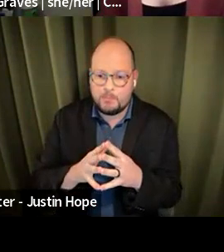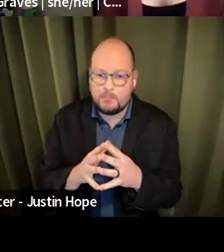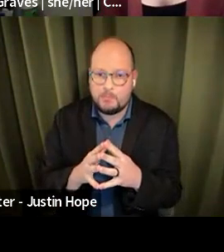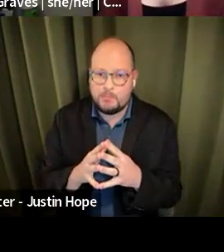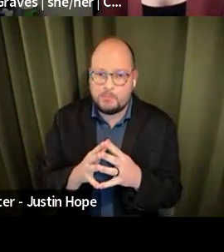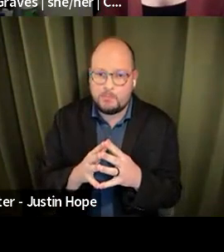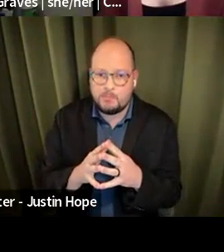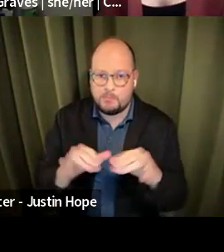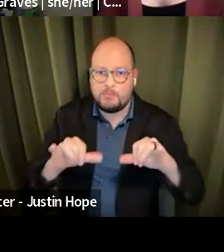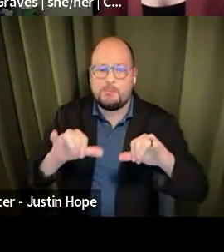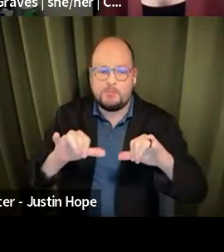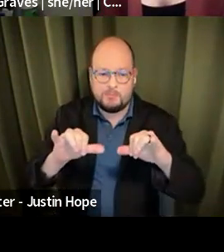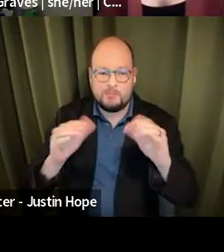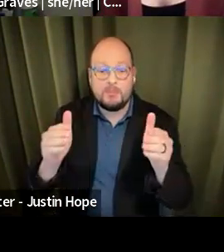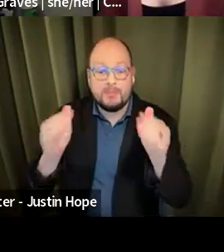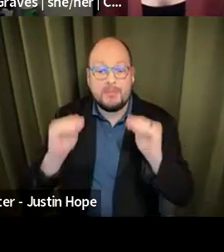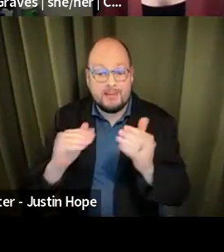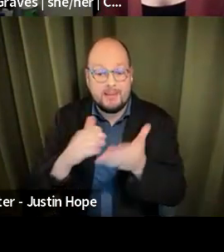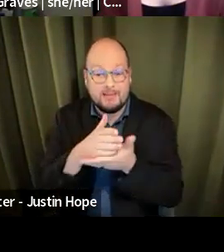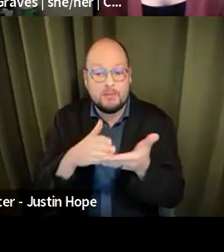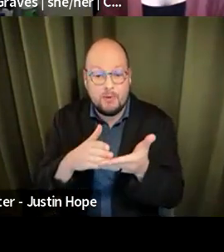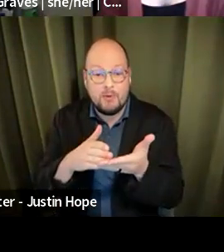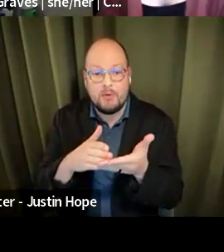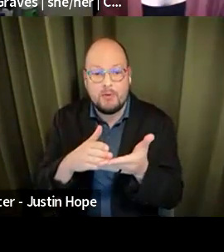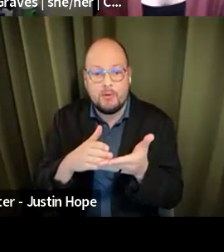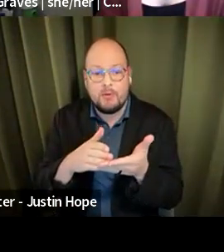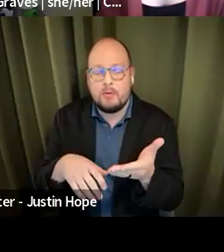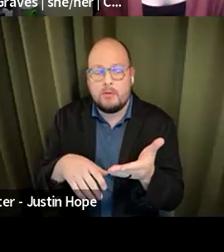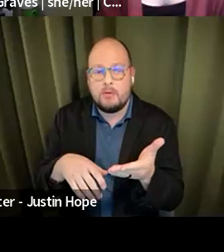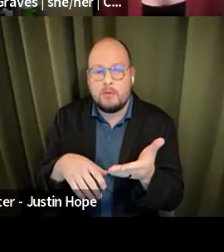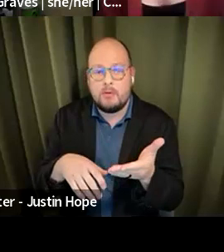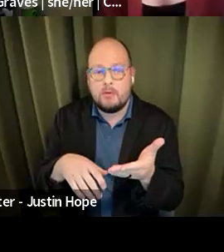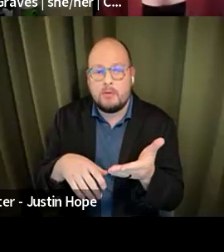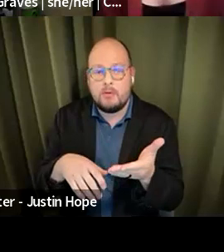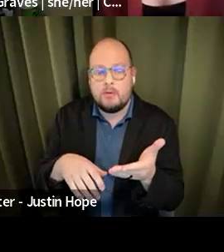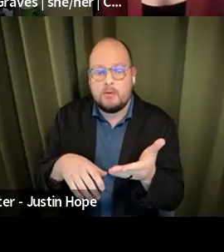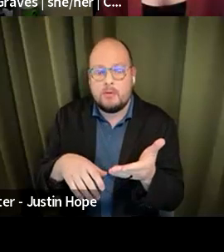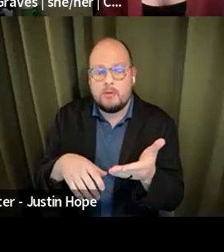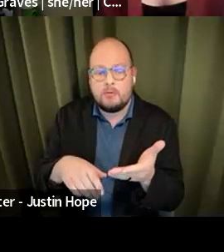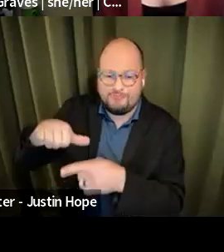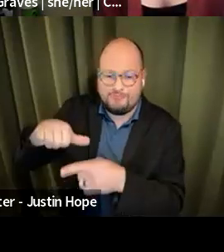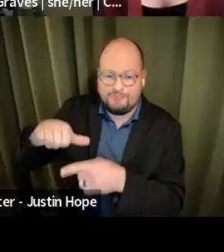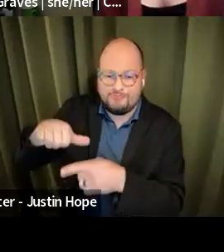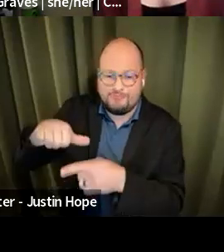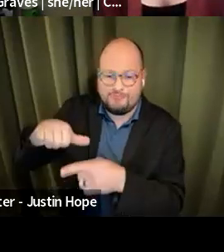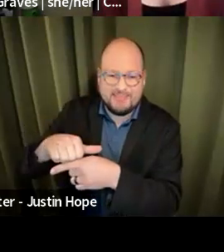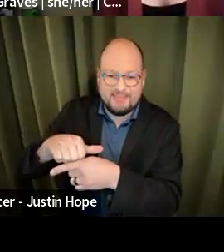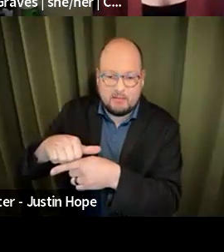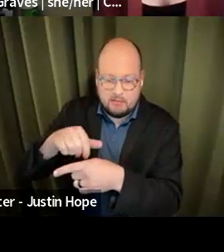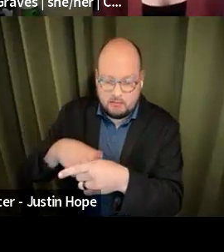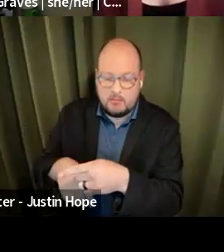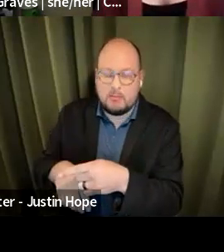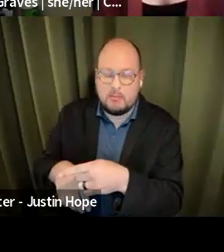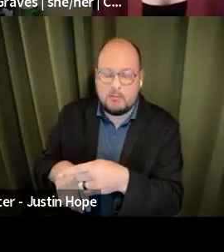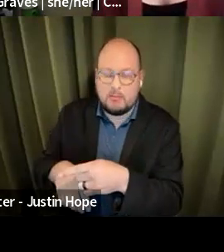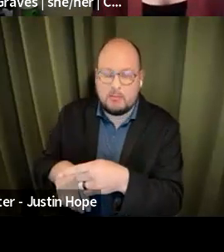Right. So the next piece is really about training. So we talked earlier about how it's one thing